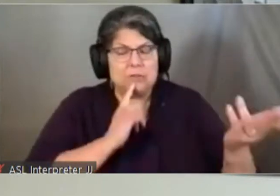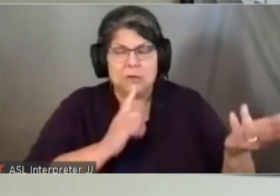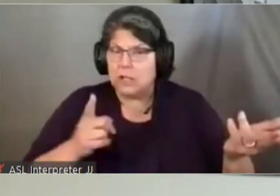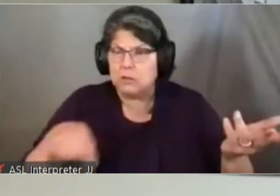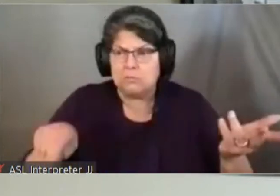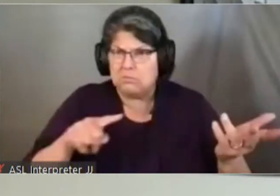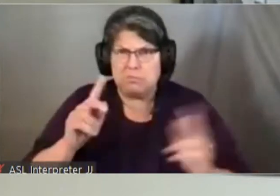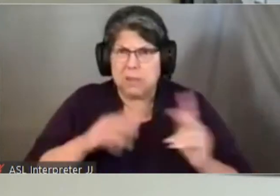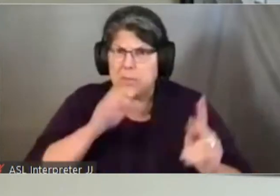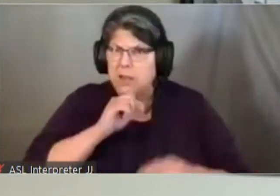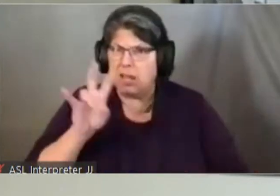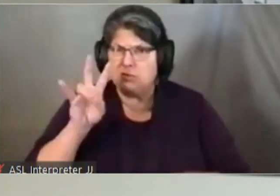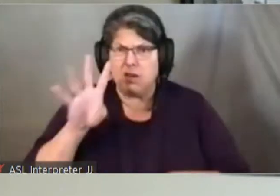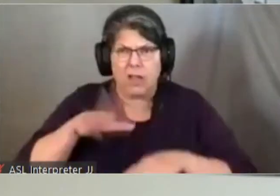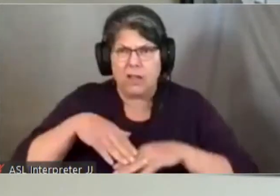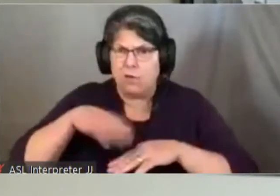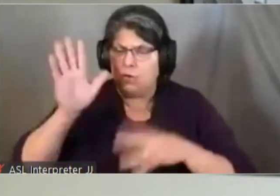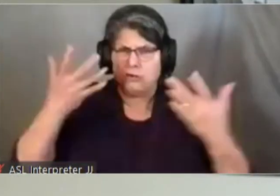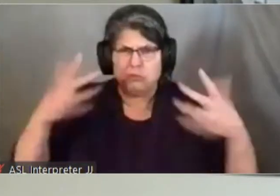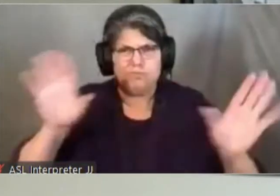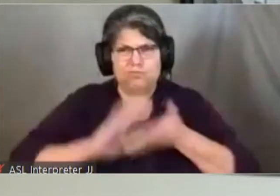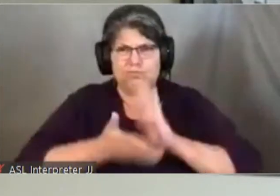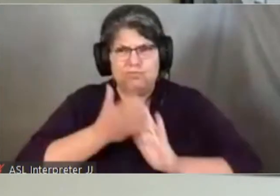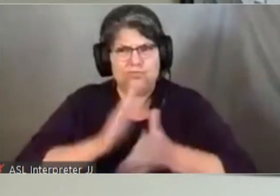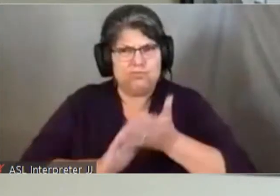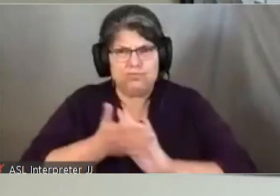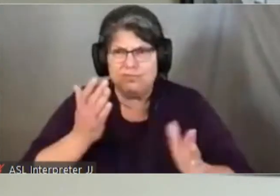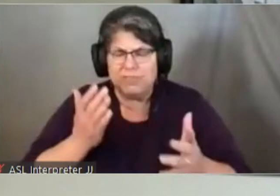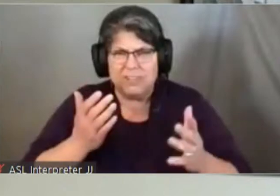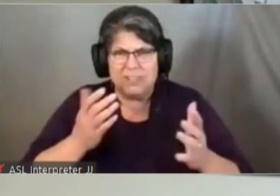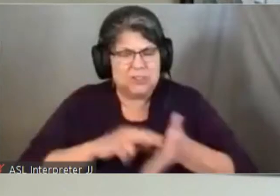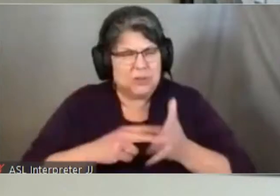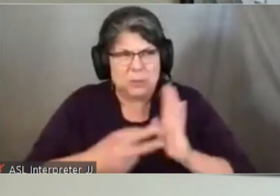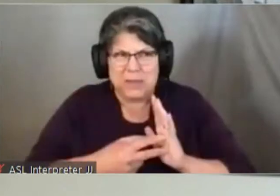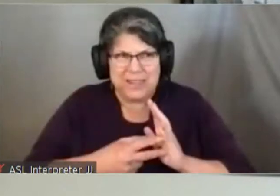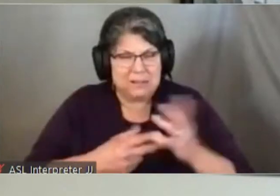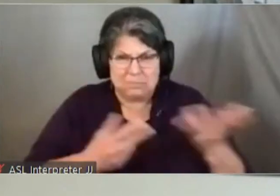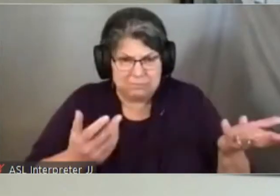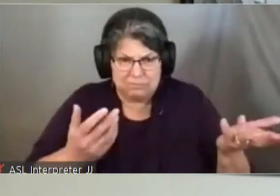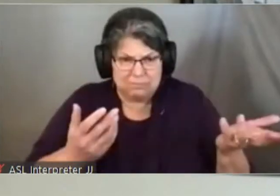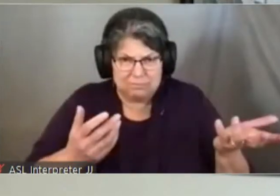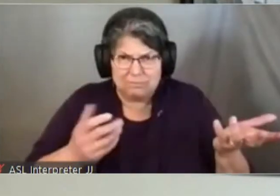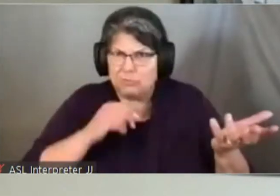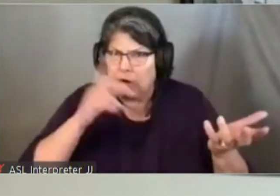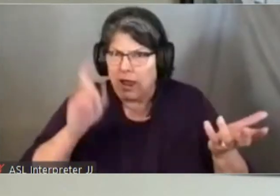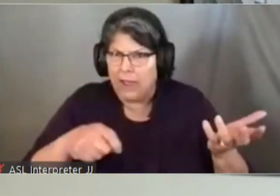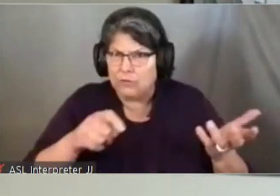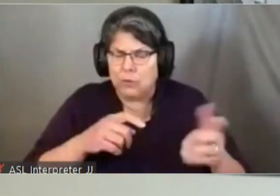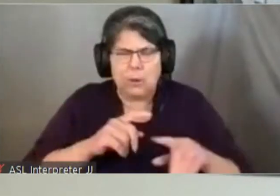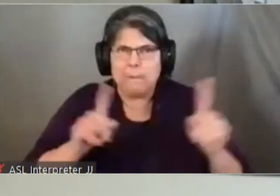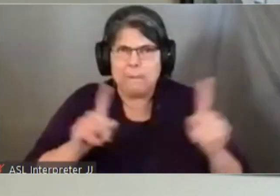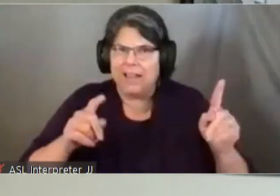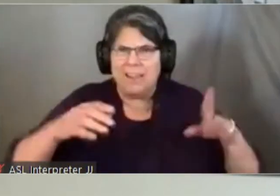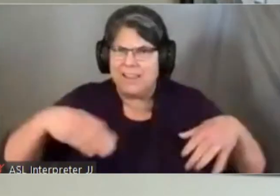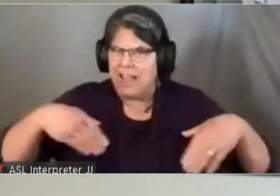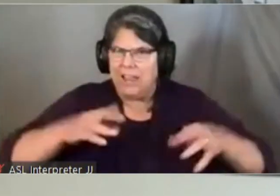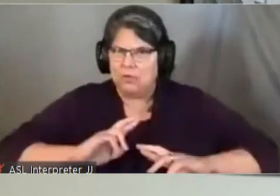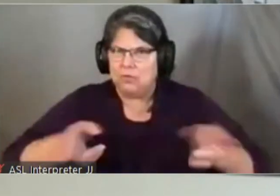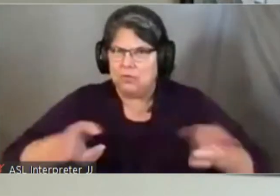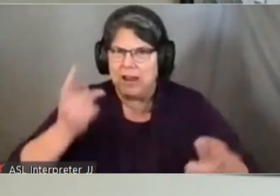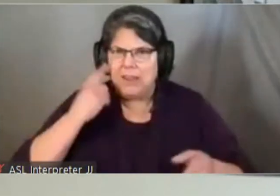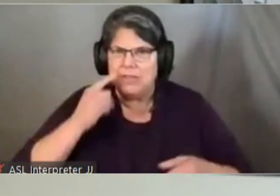75-year-olds, but they're not ready to get down to 65 without other criteria because of the